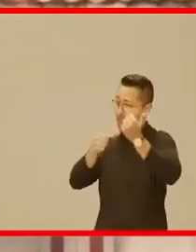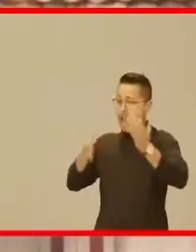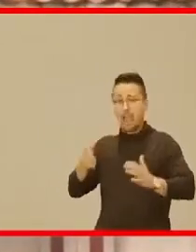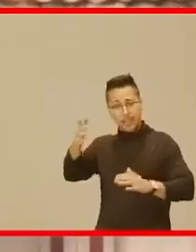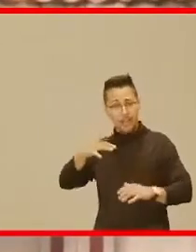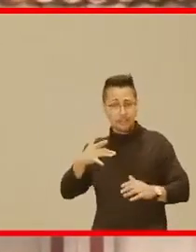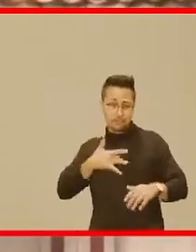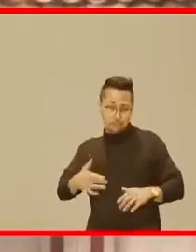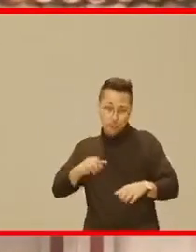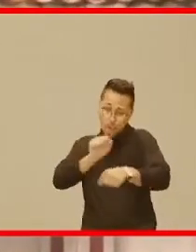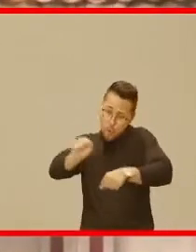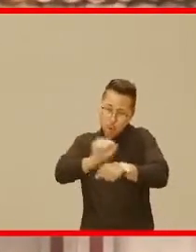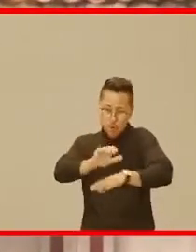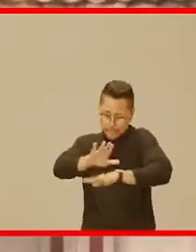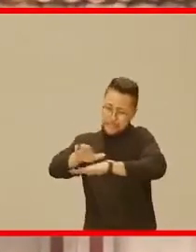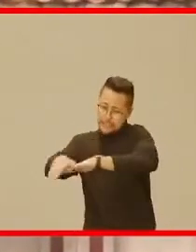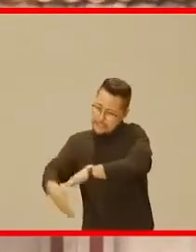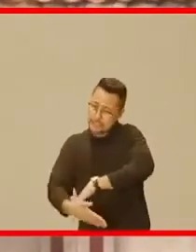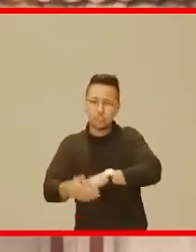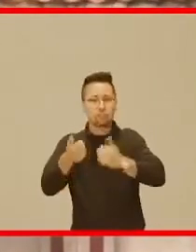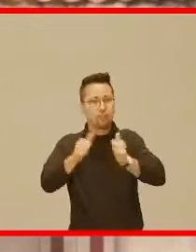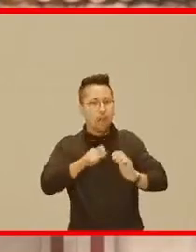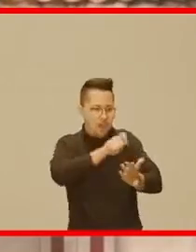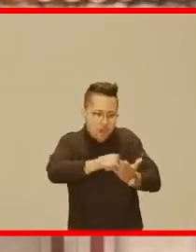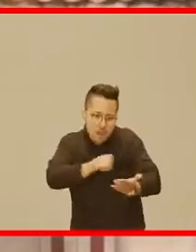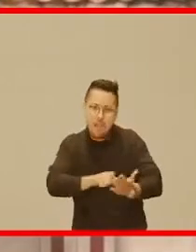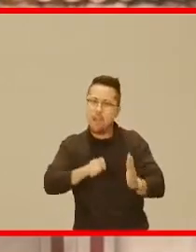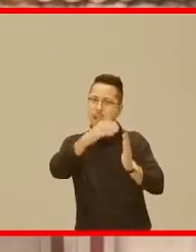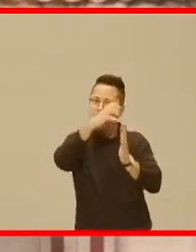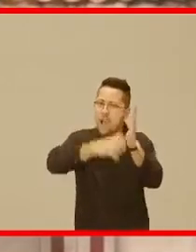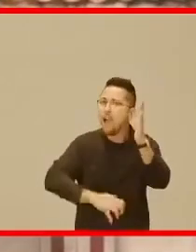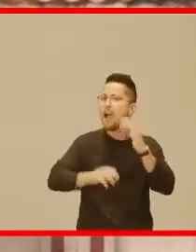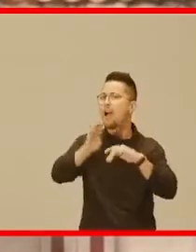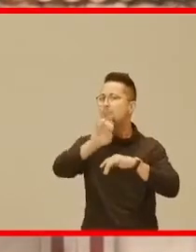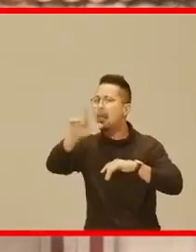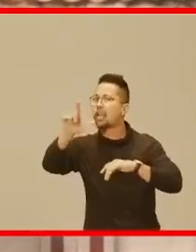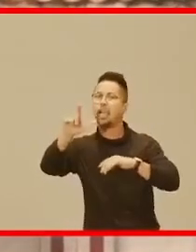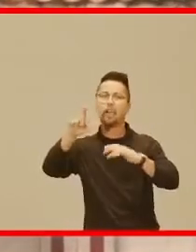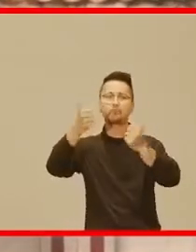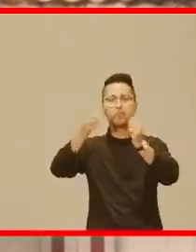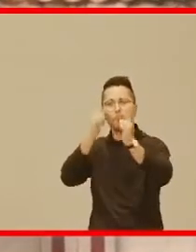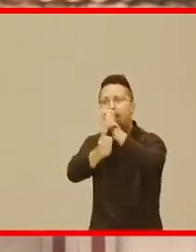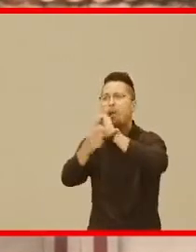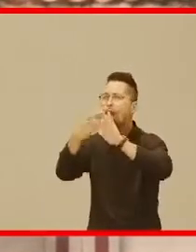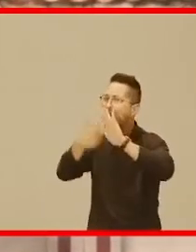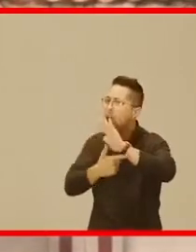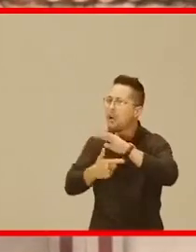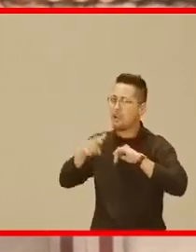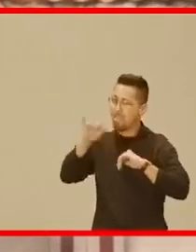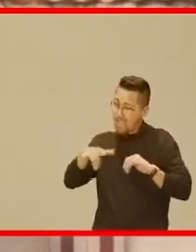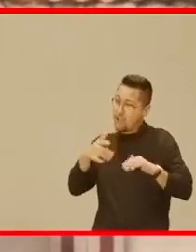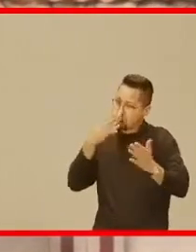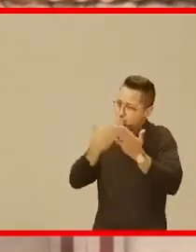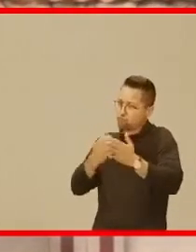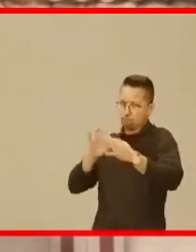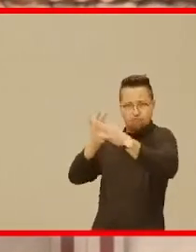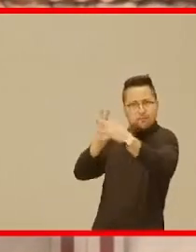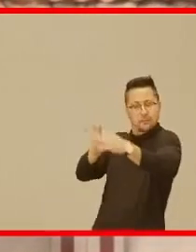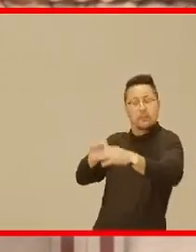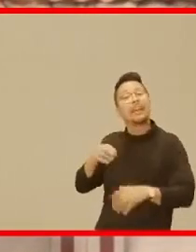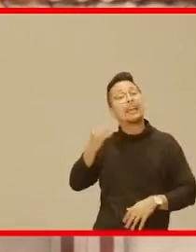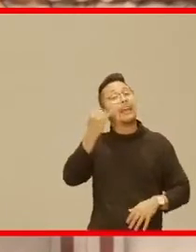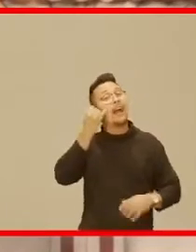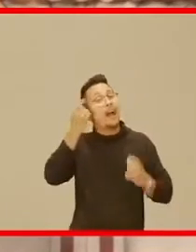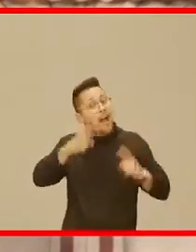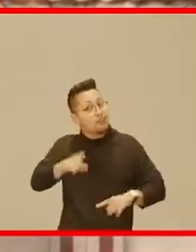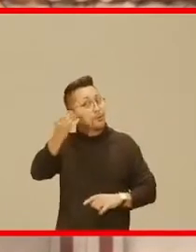in the morning during session, writing bills, getting things passed, and that's a relationship for you to have. And when you go in, be nice.